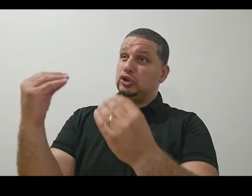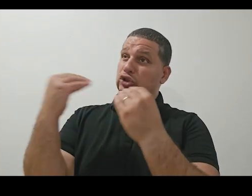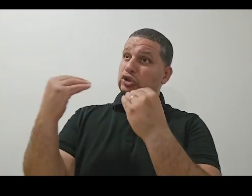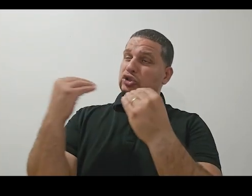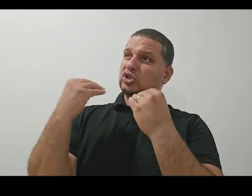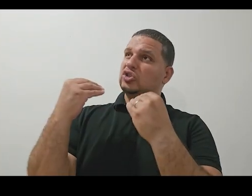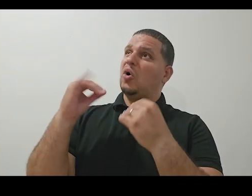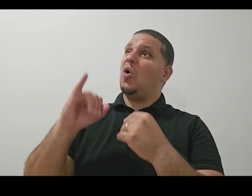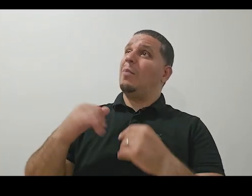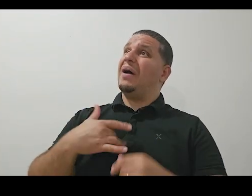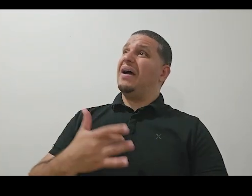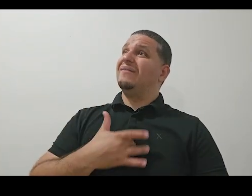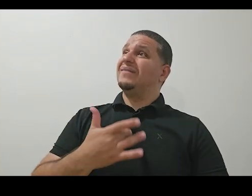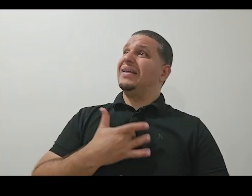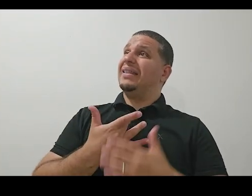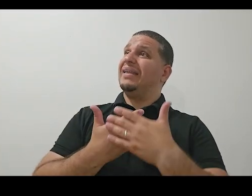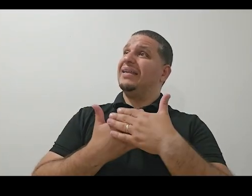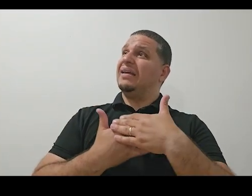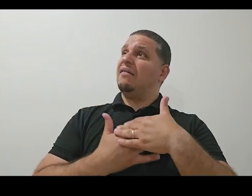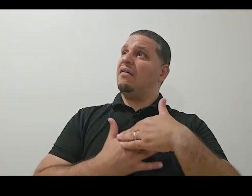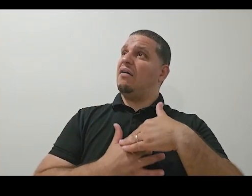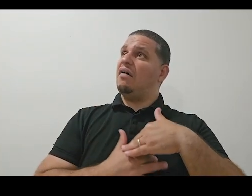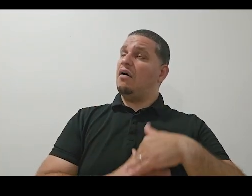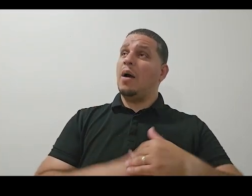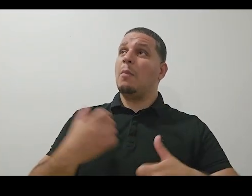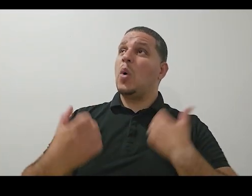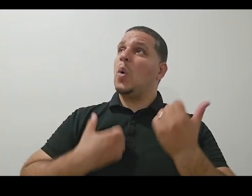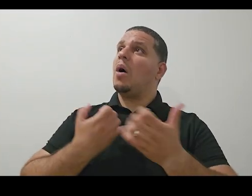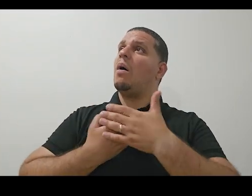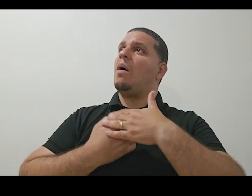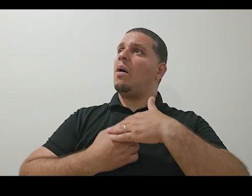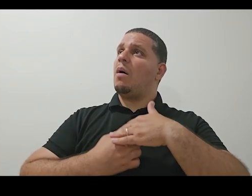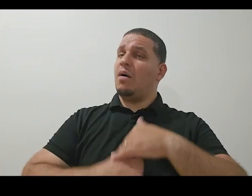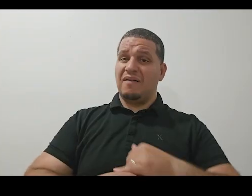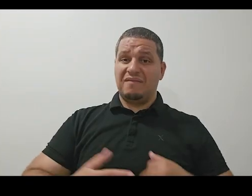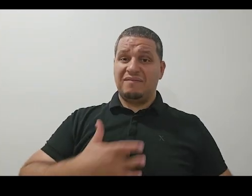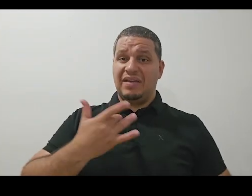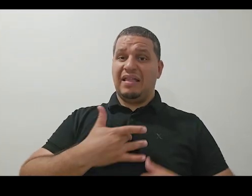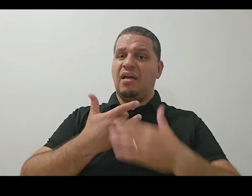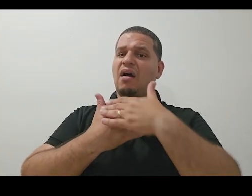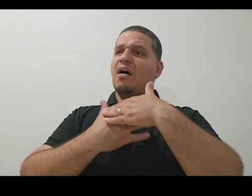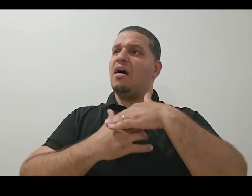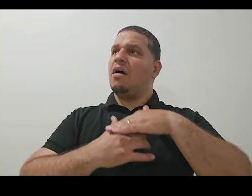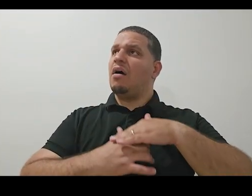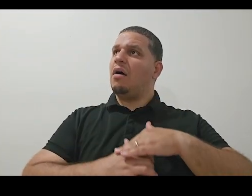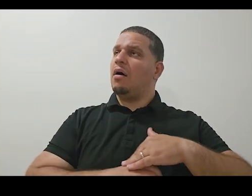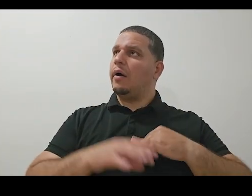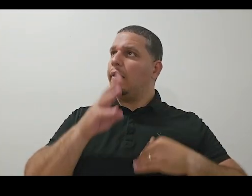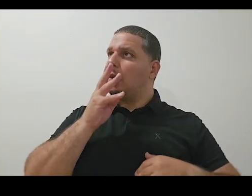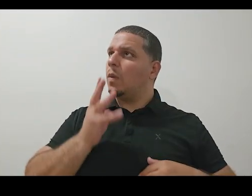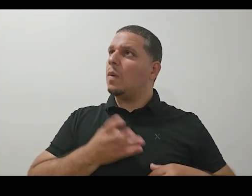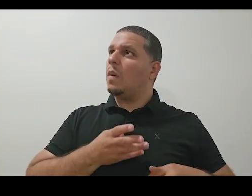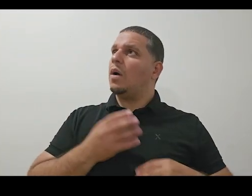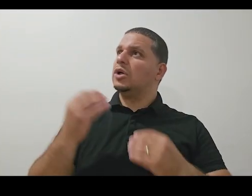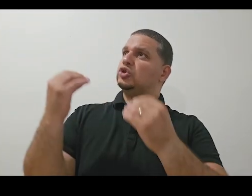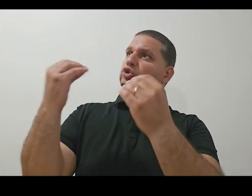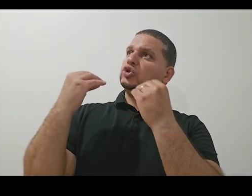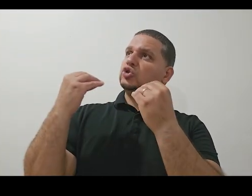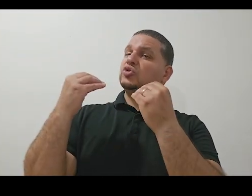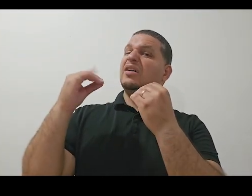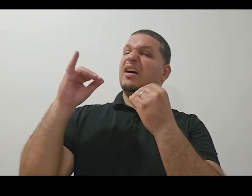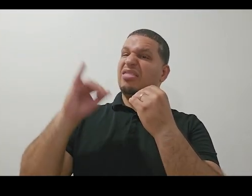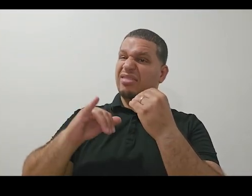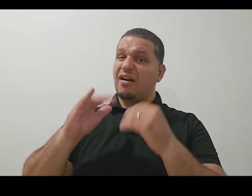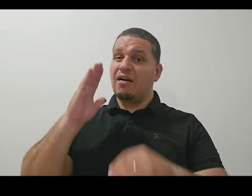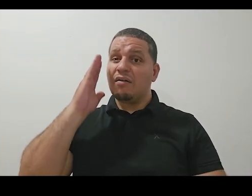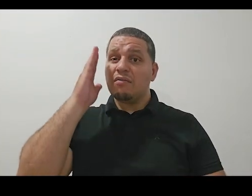be desensitized to their emotions, their feelings, and that impacts